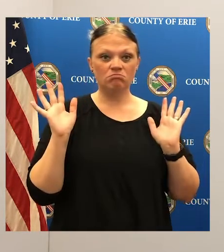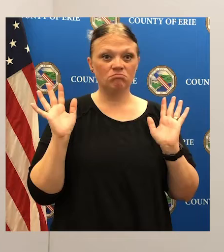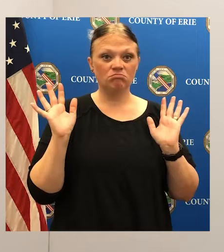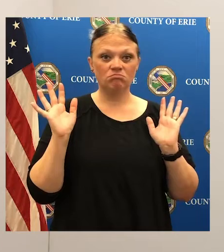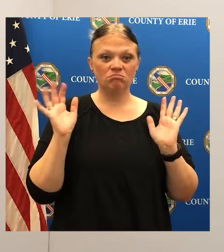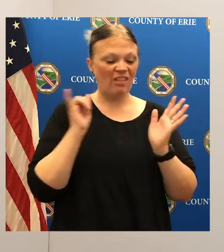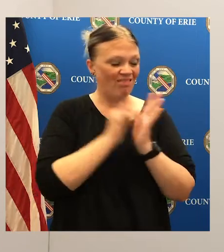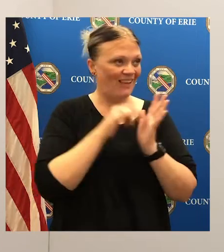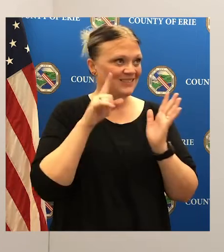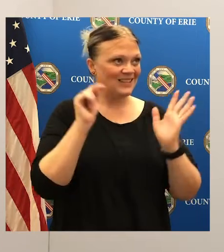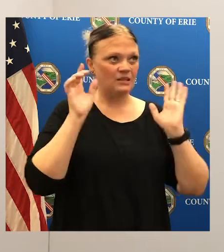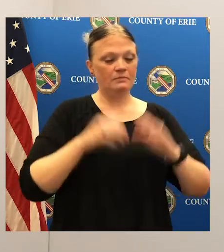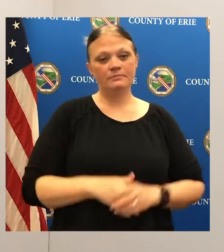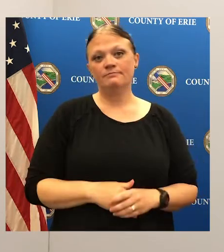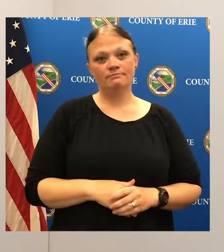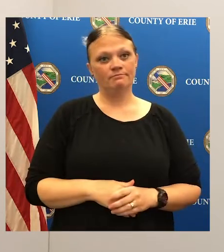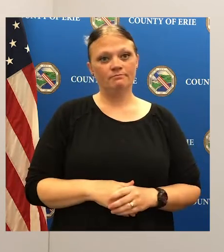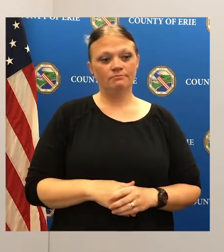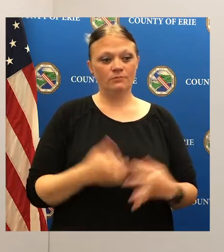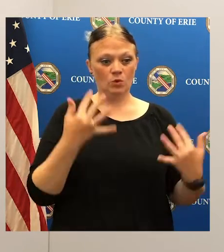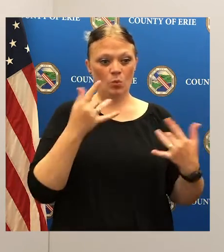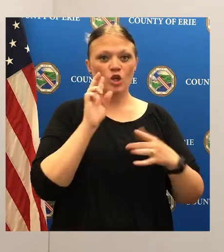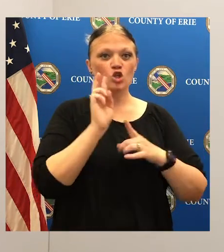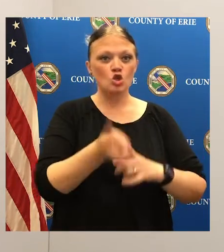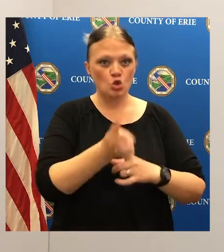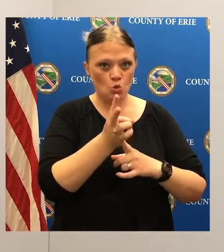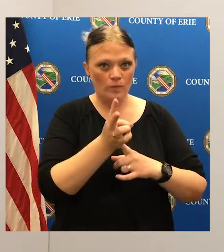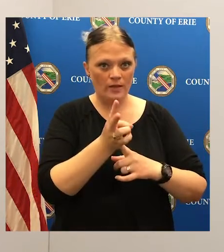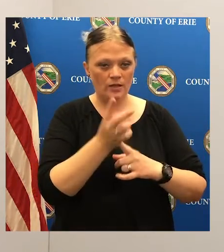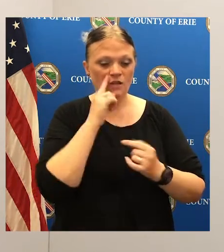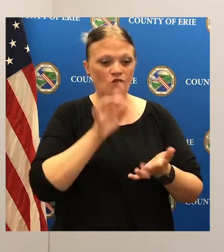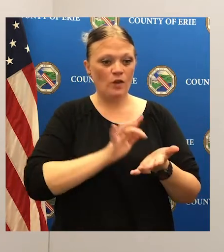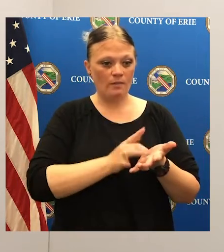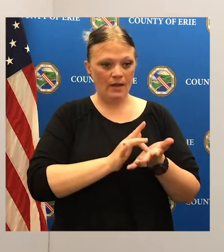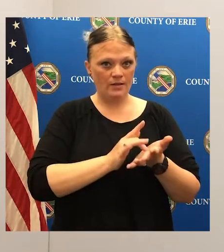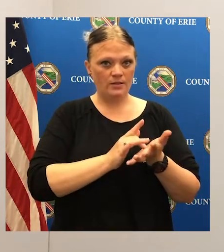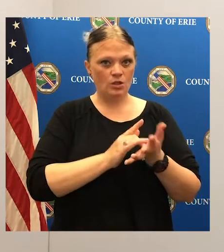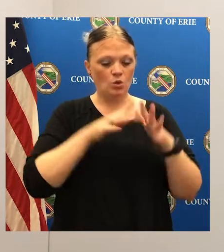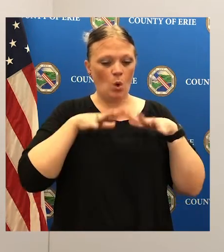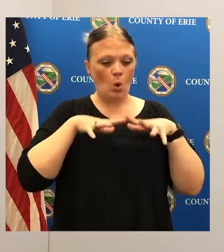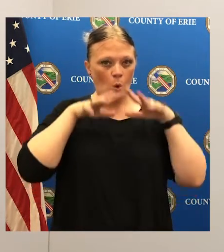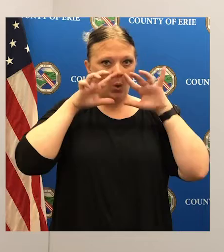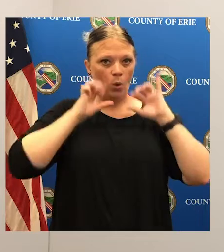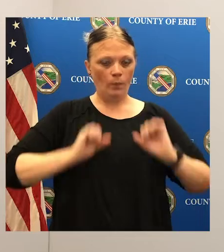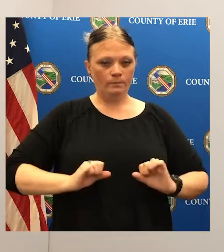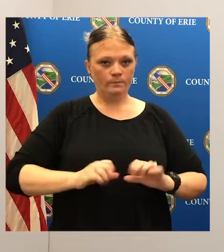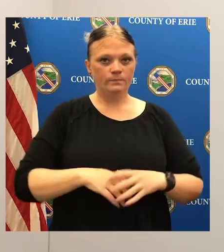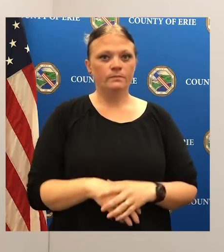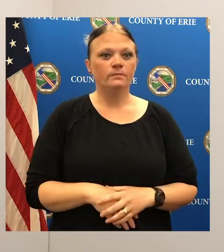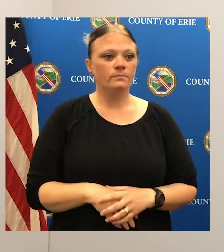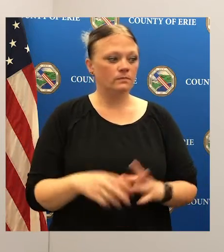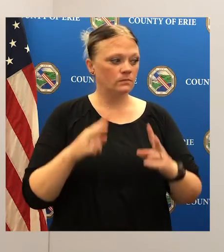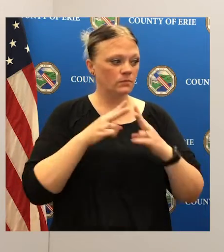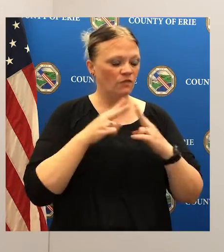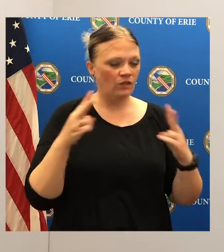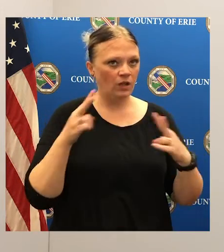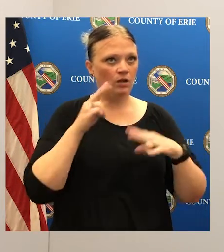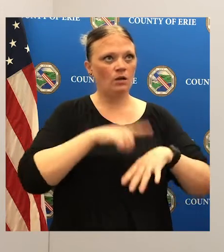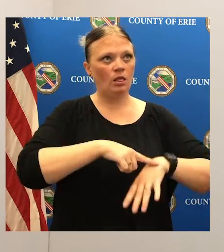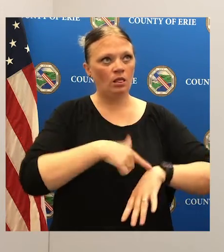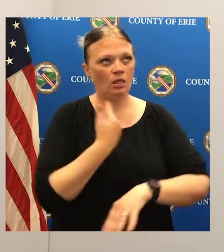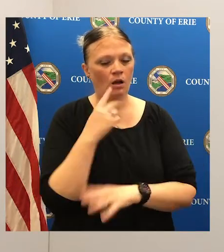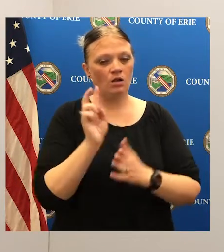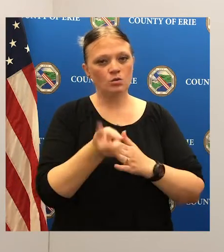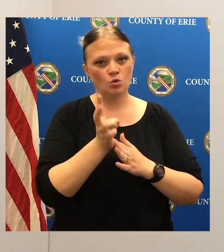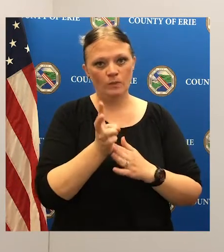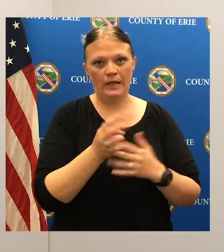it. That's it. Now I have to wait 2 minutes for this medication to absorb. This is a very long